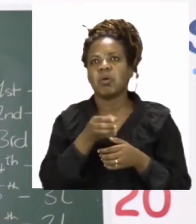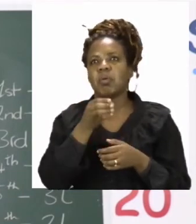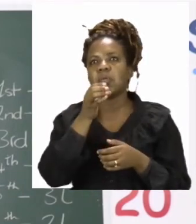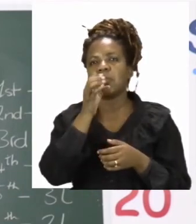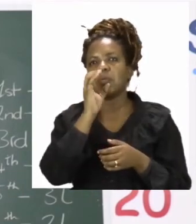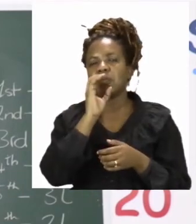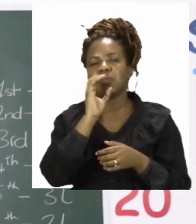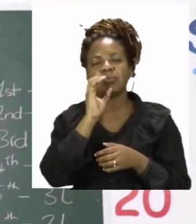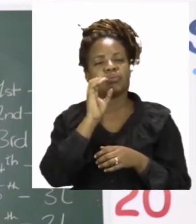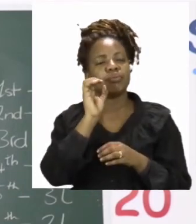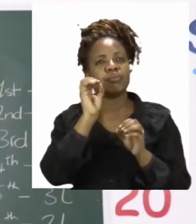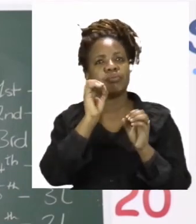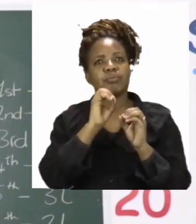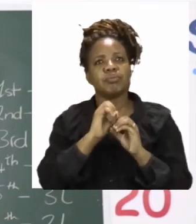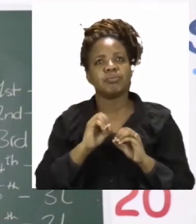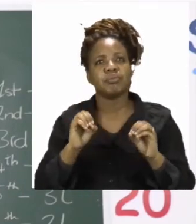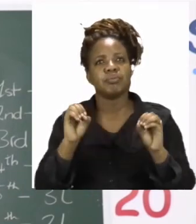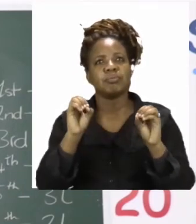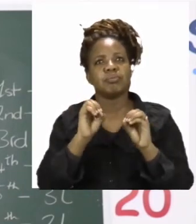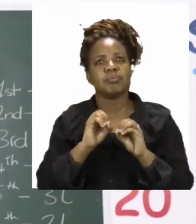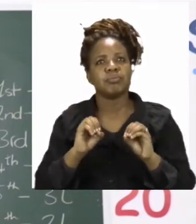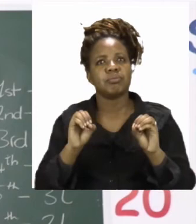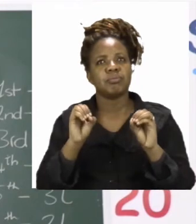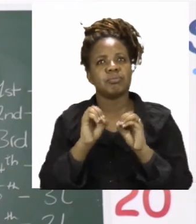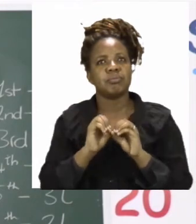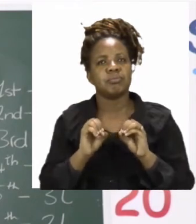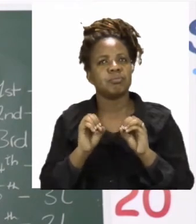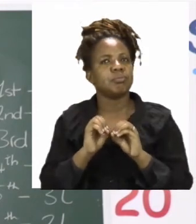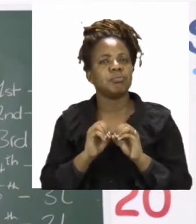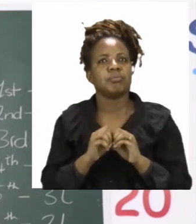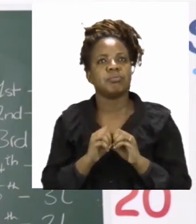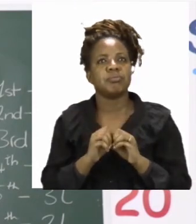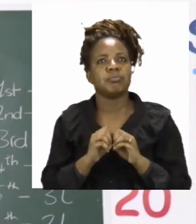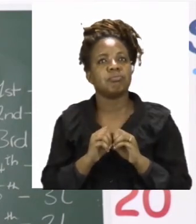So instead of writing or coloring anything, we